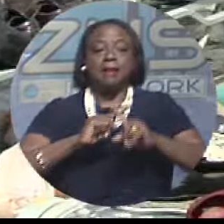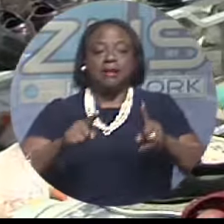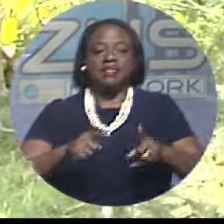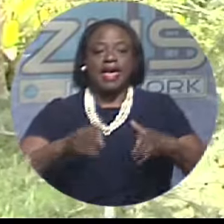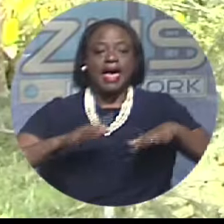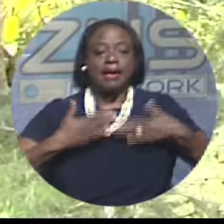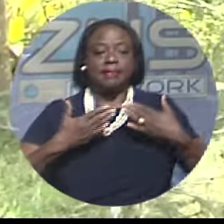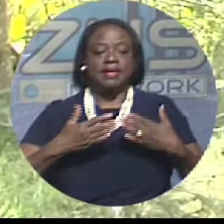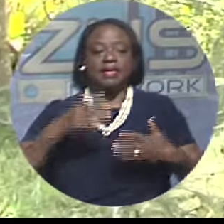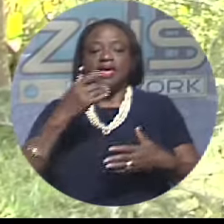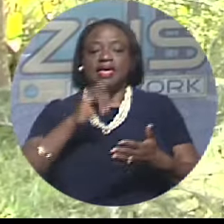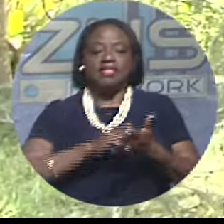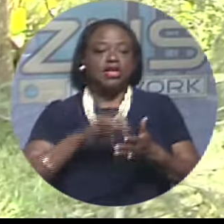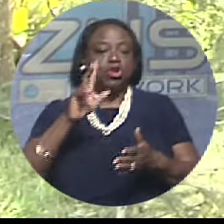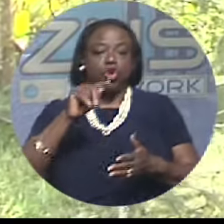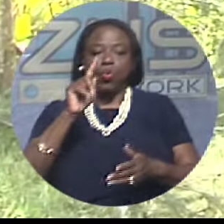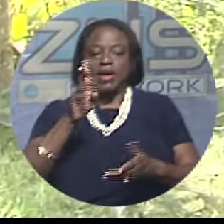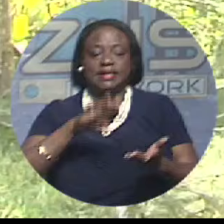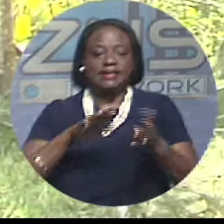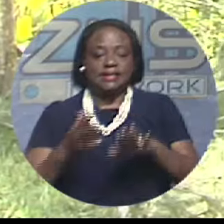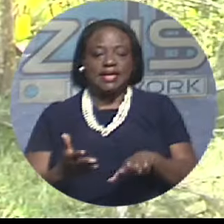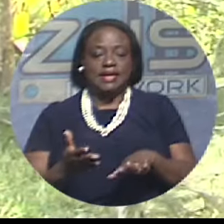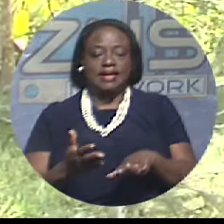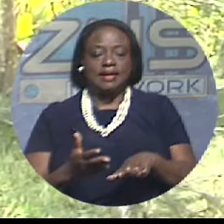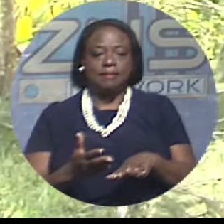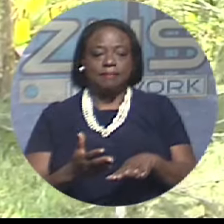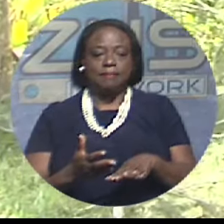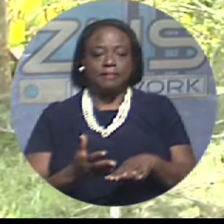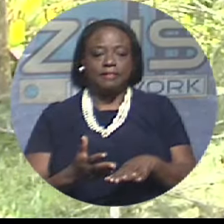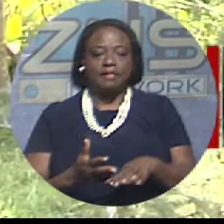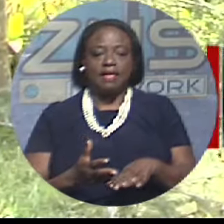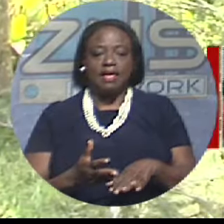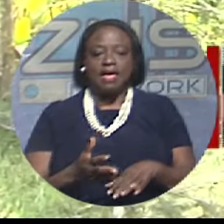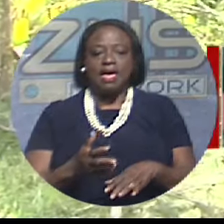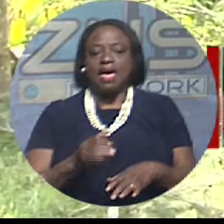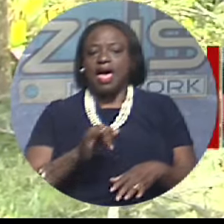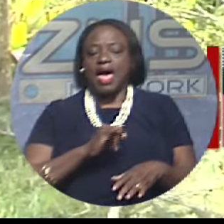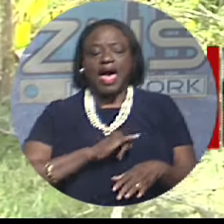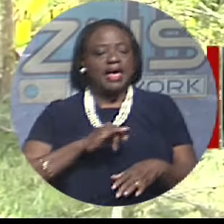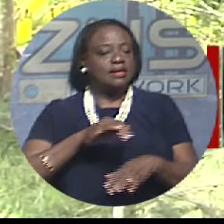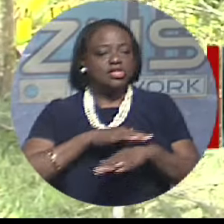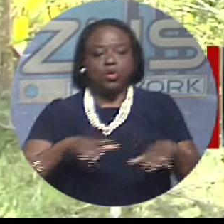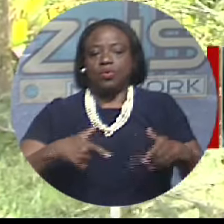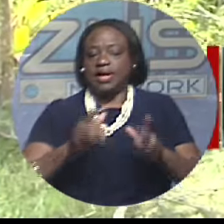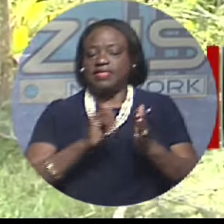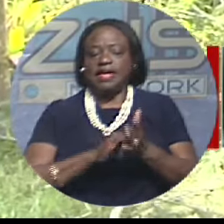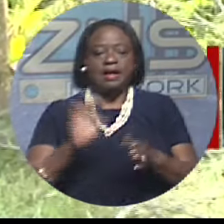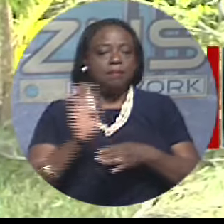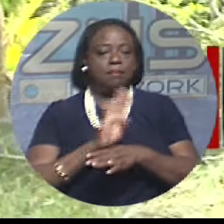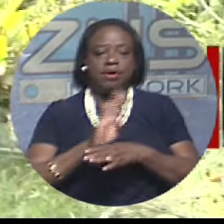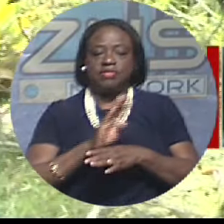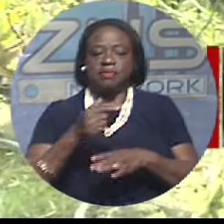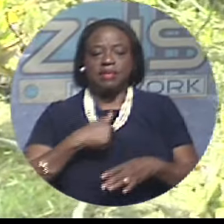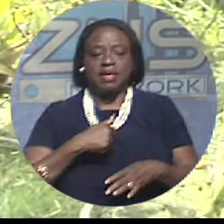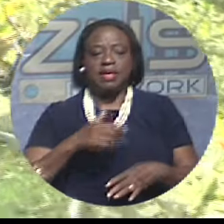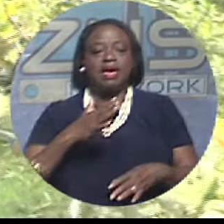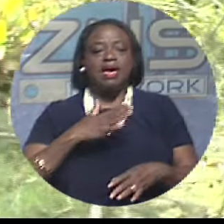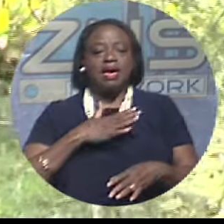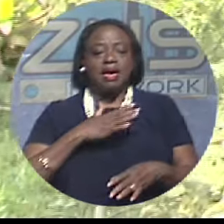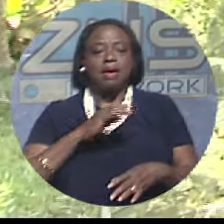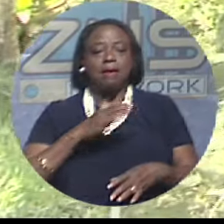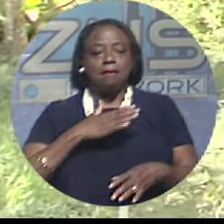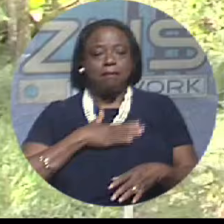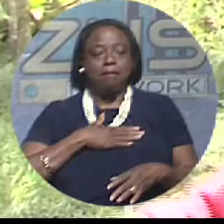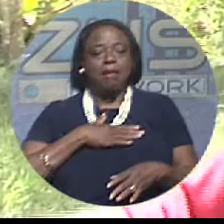were spared. Things could be replaced. So I'm not even letting that bother me. My wife tell me, say she know I'm going to cry when I reach here,